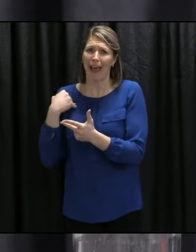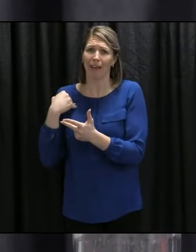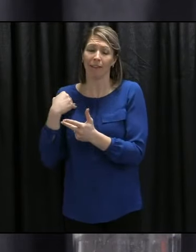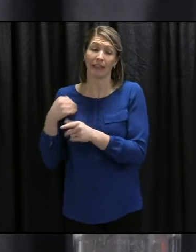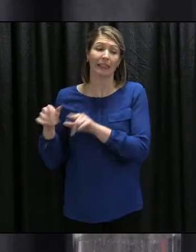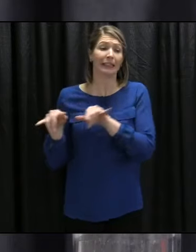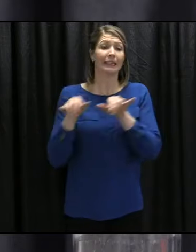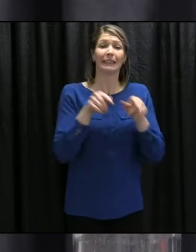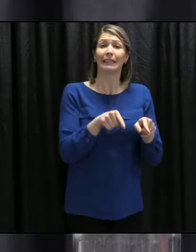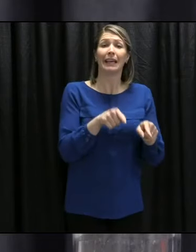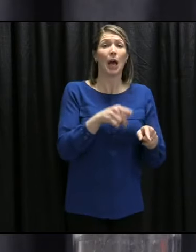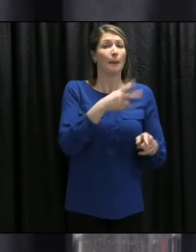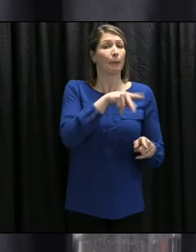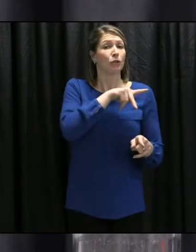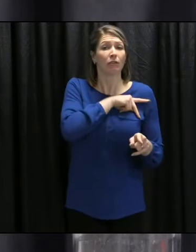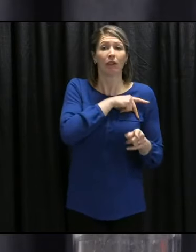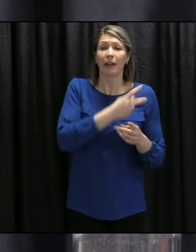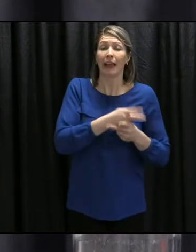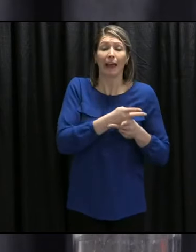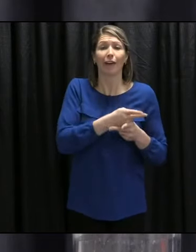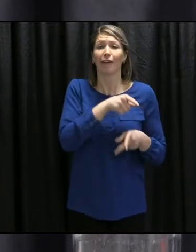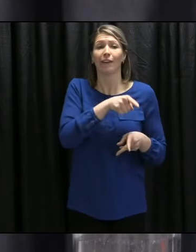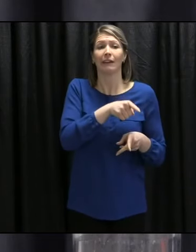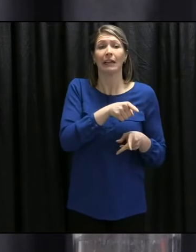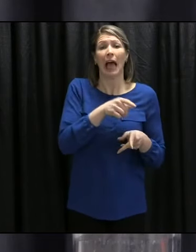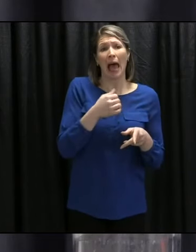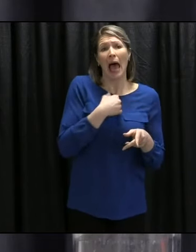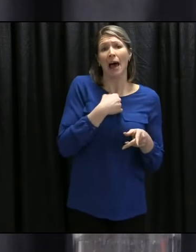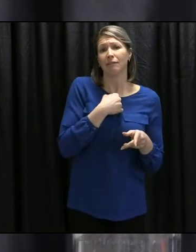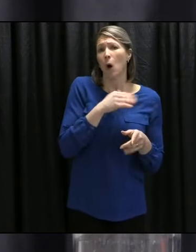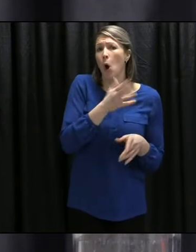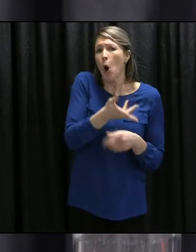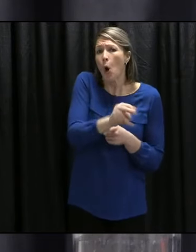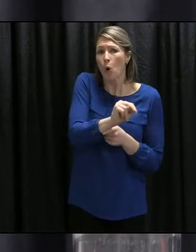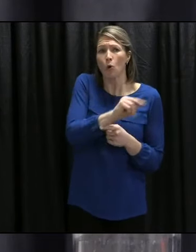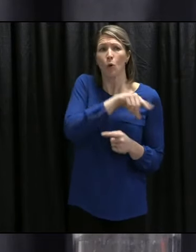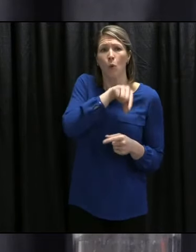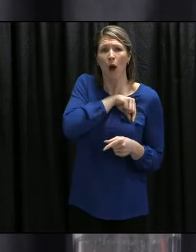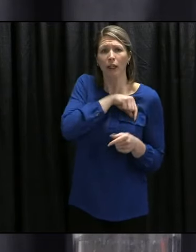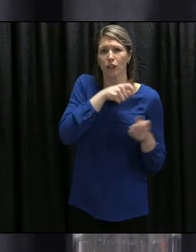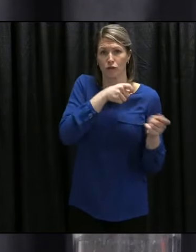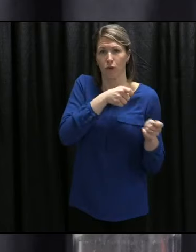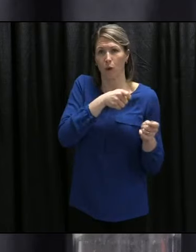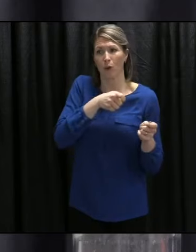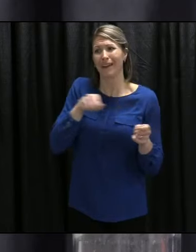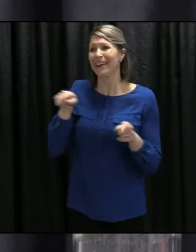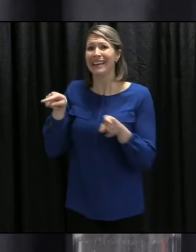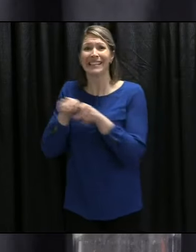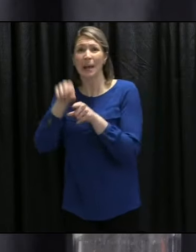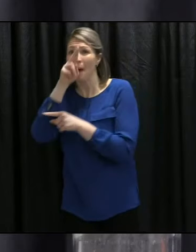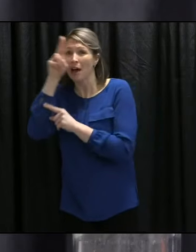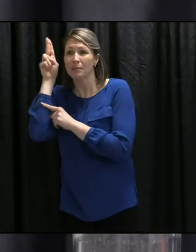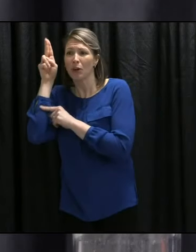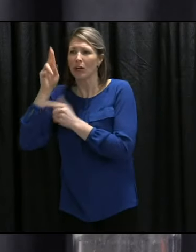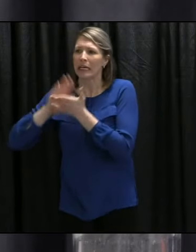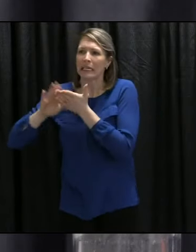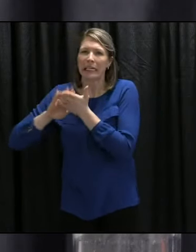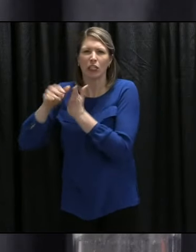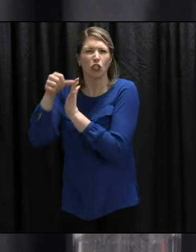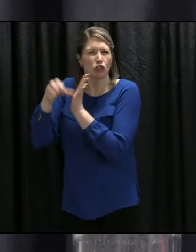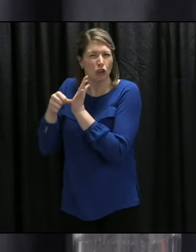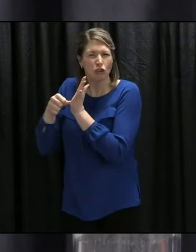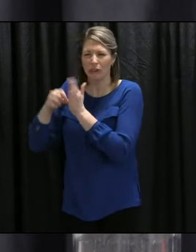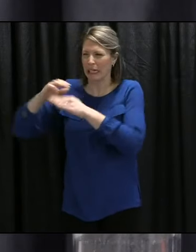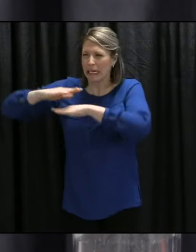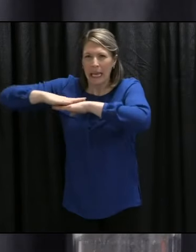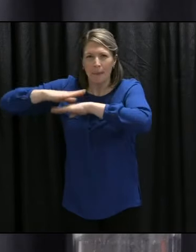as they are for acute care and surgery, medicine, coronary care, this kind of thing. As far as the personal care homes are concerned,